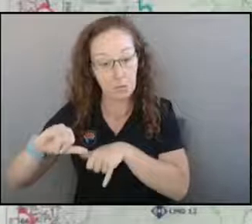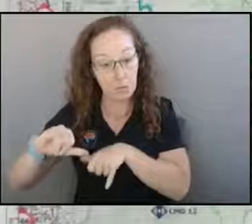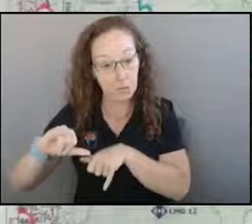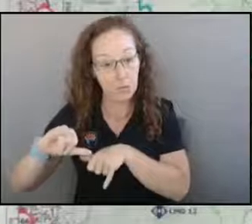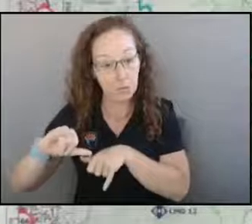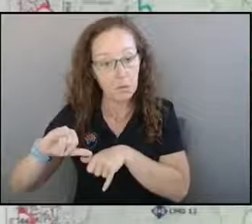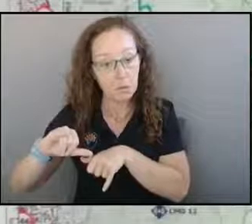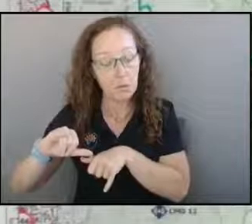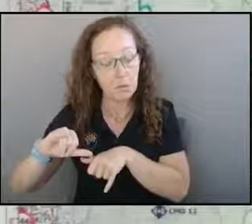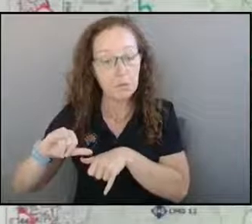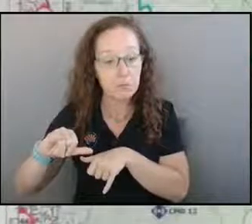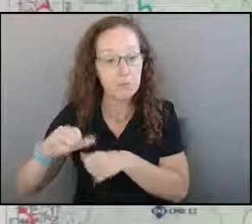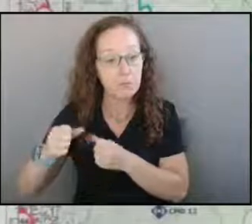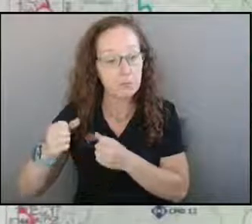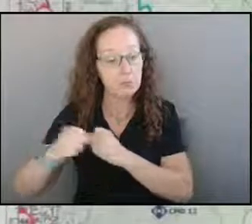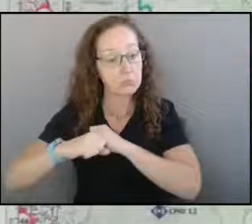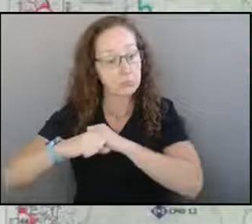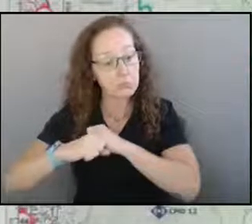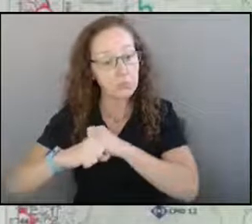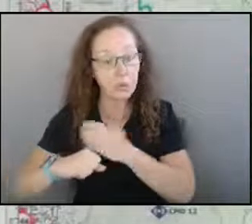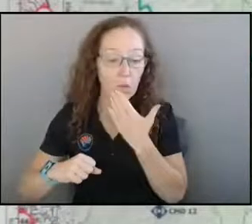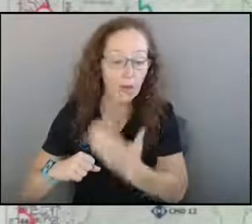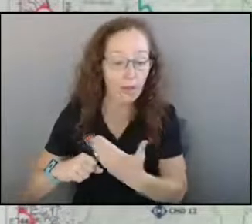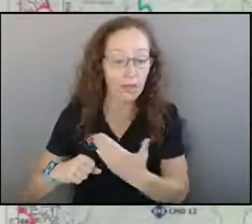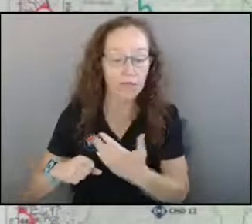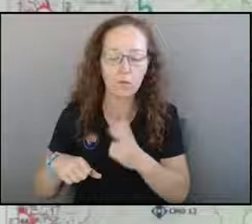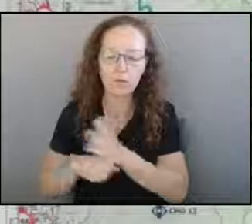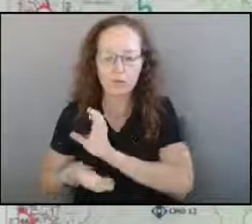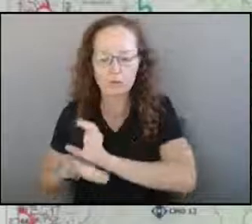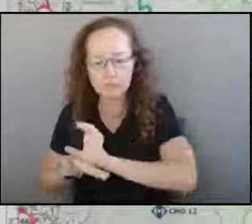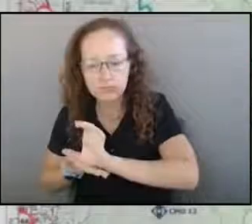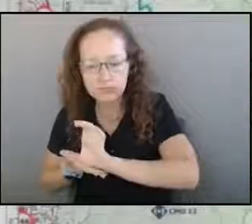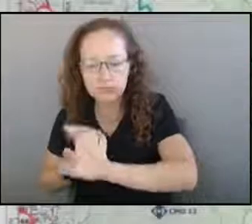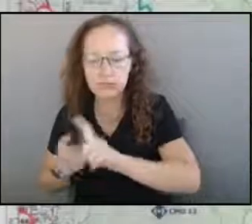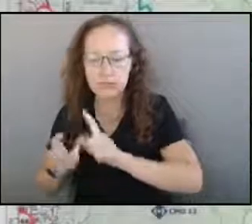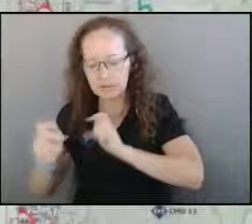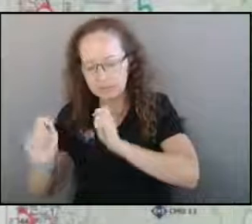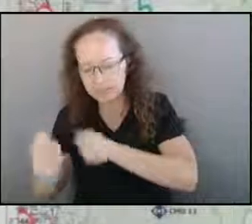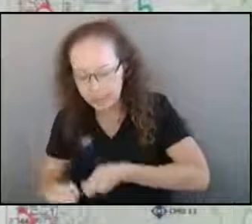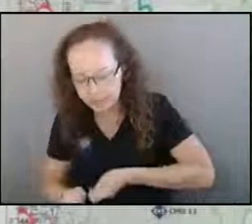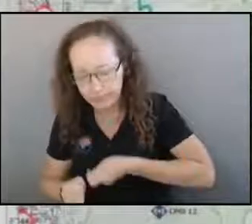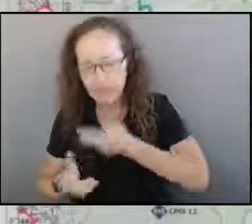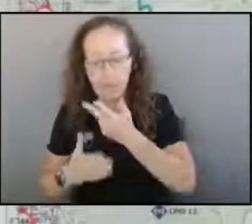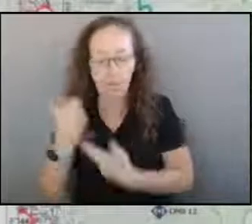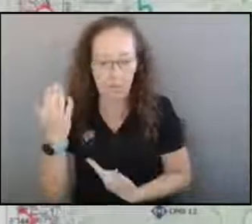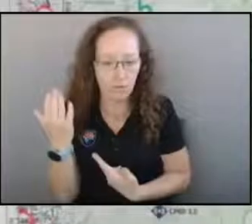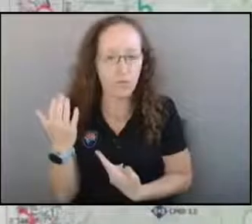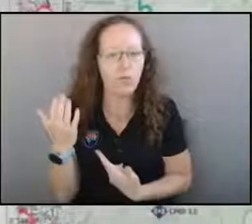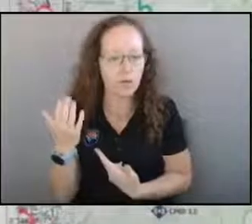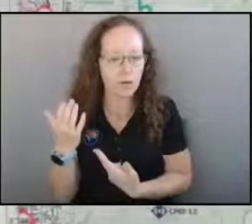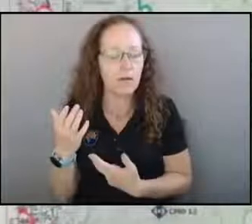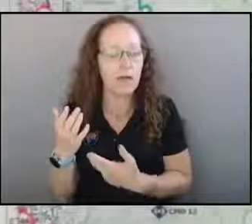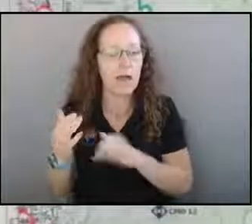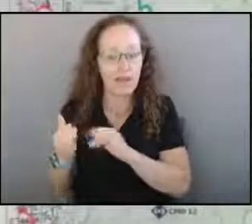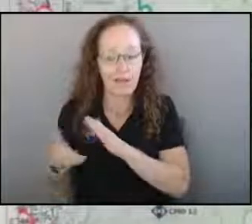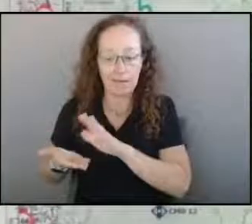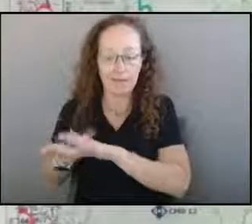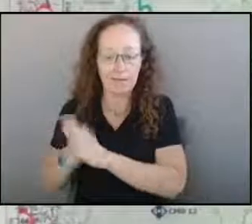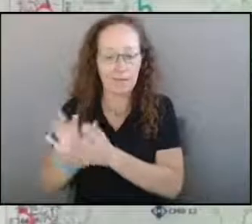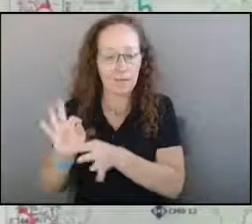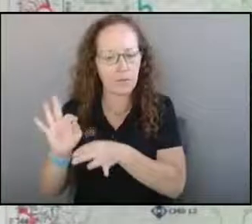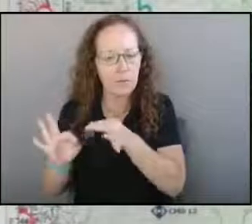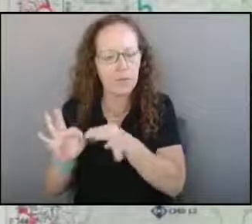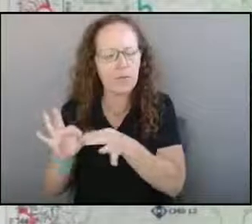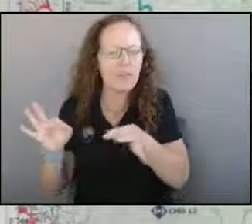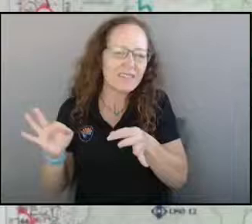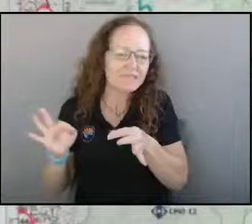a combination with heavy equipment and crews, and we've kind of started to wrap that side. So that's still